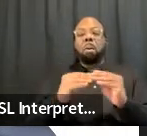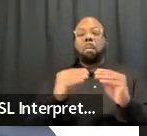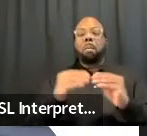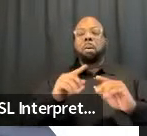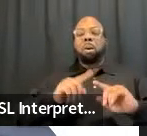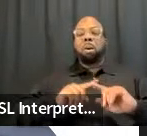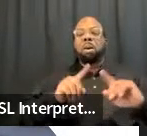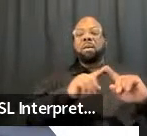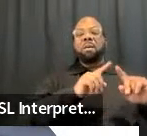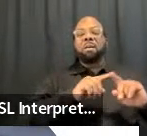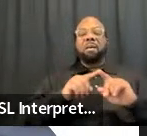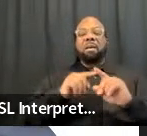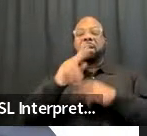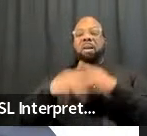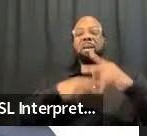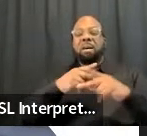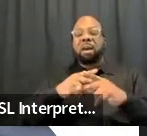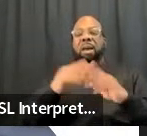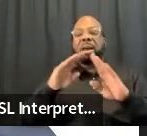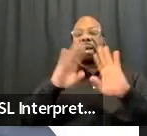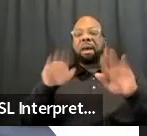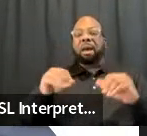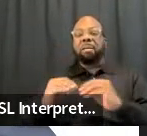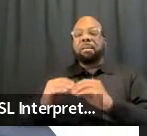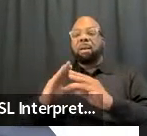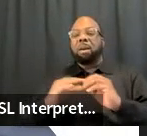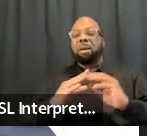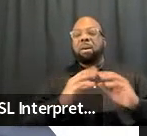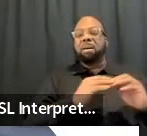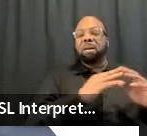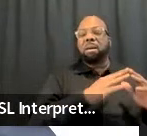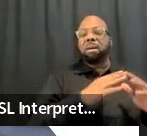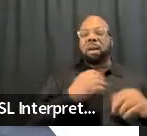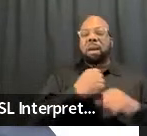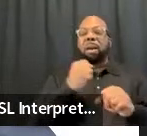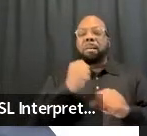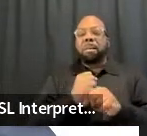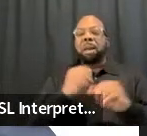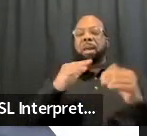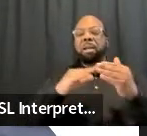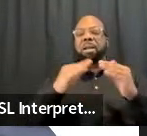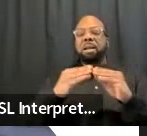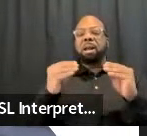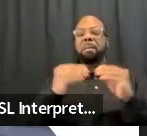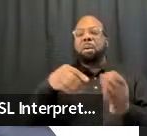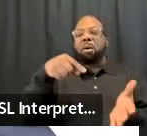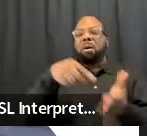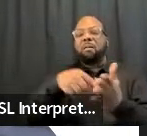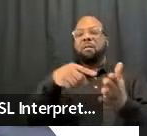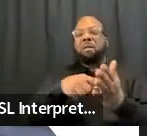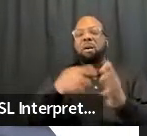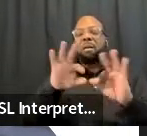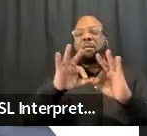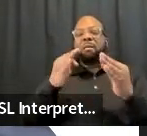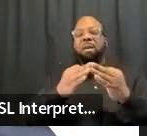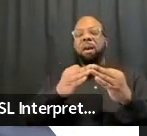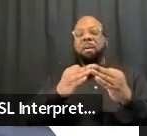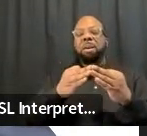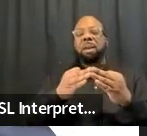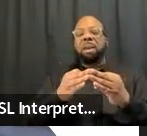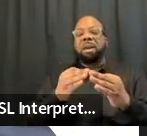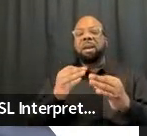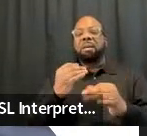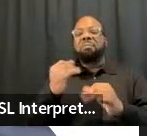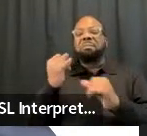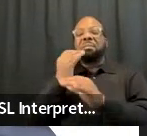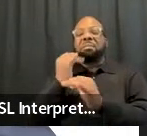of housing to be built in all our communities, thus making the city more affordable for families and individual New Yorkers.